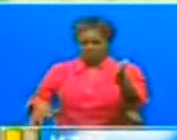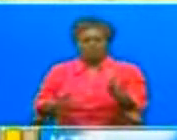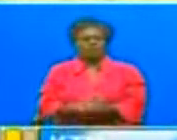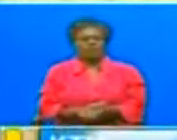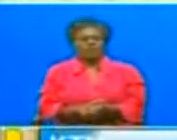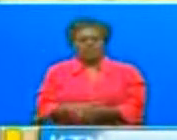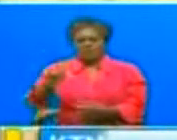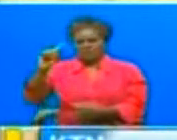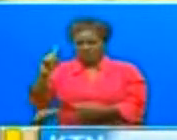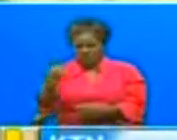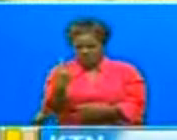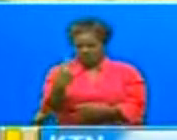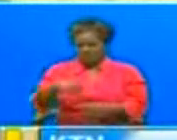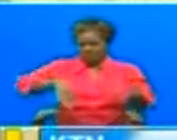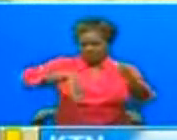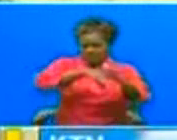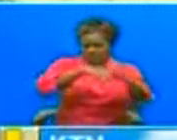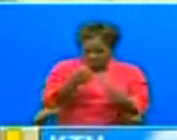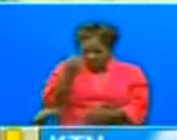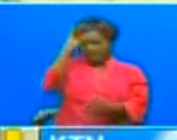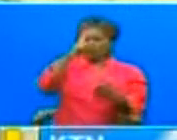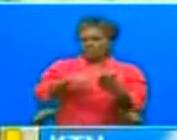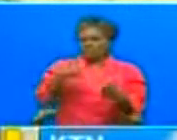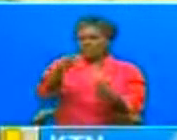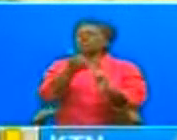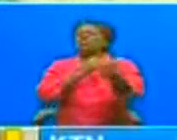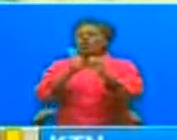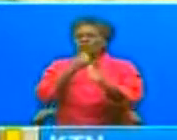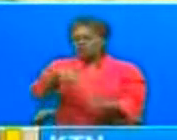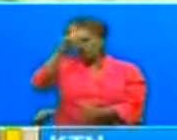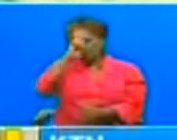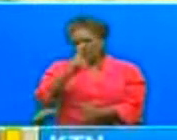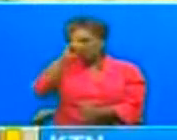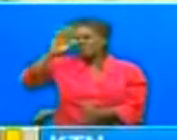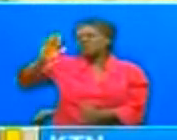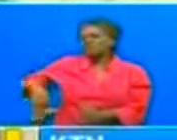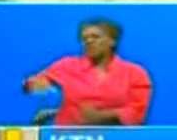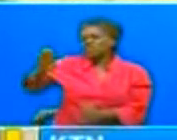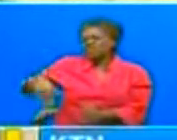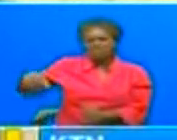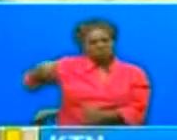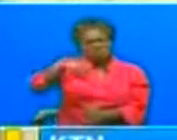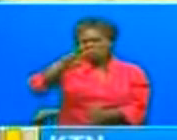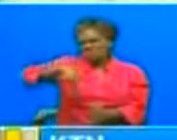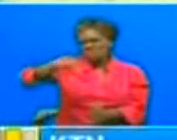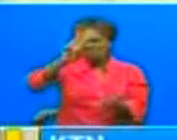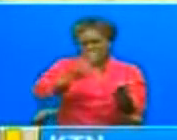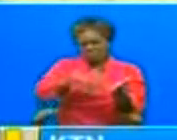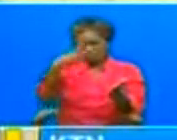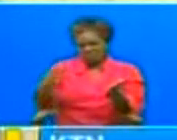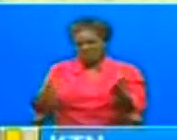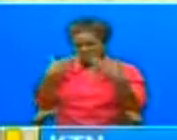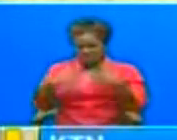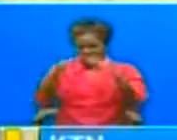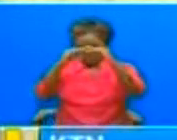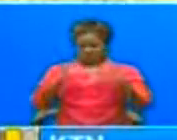our first year in the Premier League, we realized the league was competitive in the second leg and it was too late for us. That's why we ended up being relegated to the